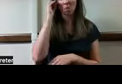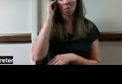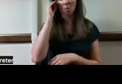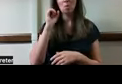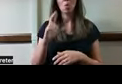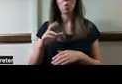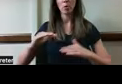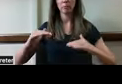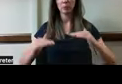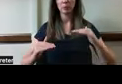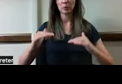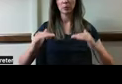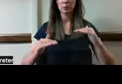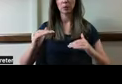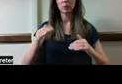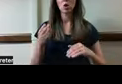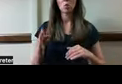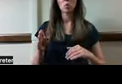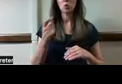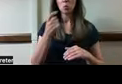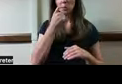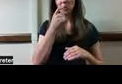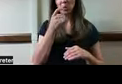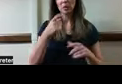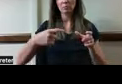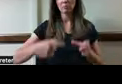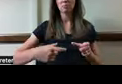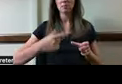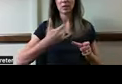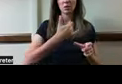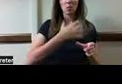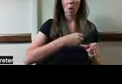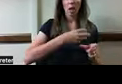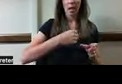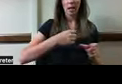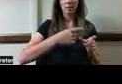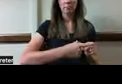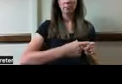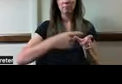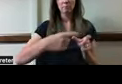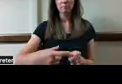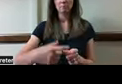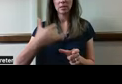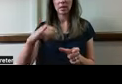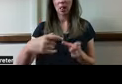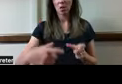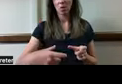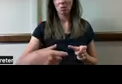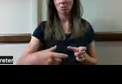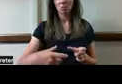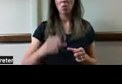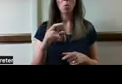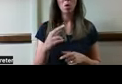unconnected Bluetooth switch like the Bluetooth switch shown here. If you are otherwise paralyzed